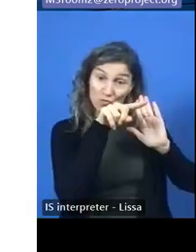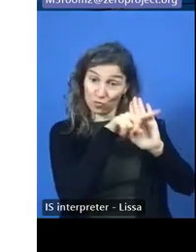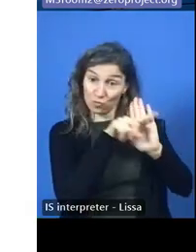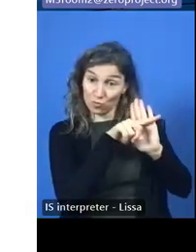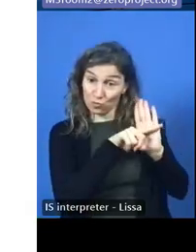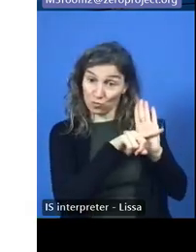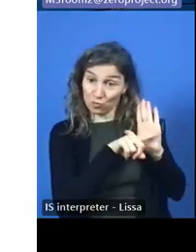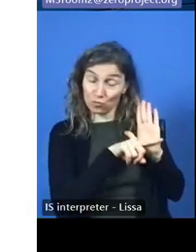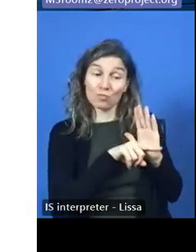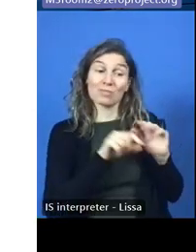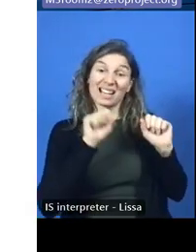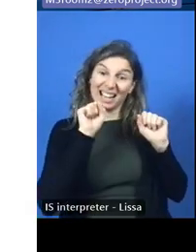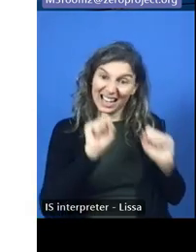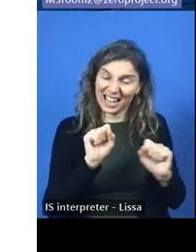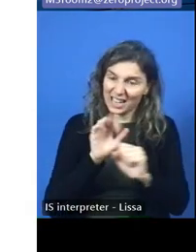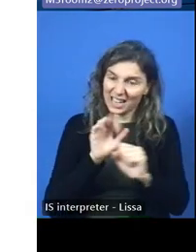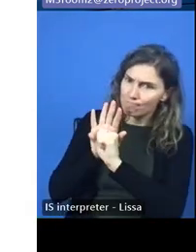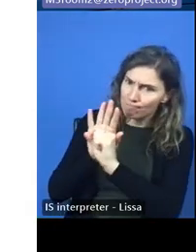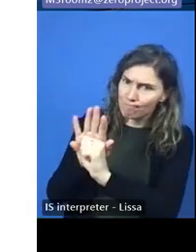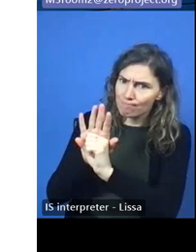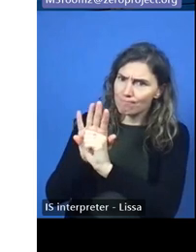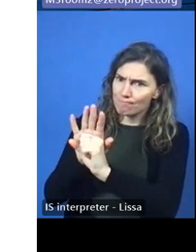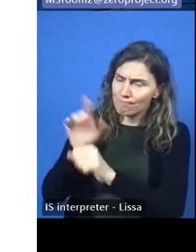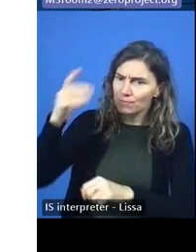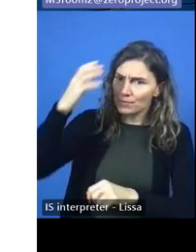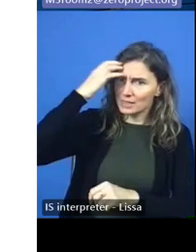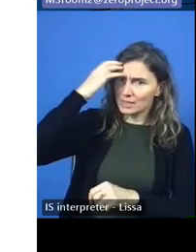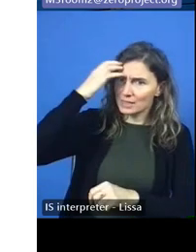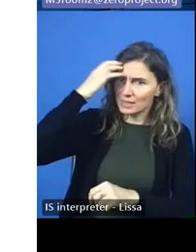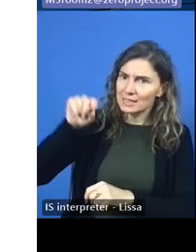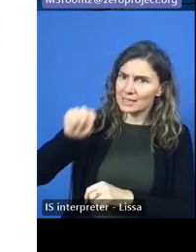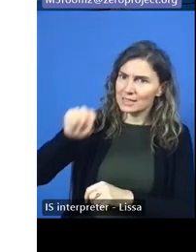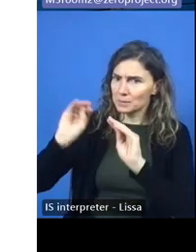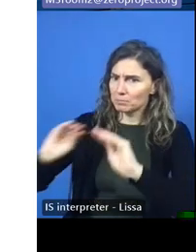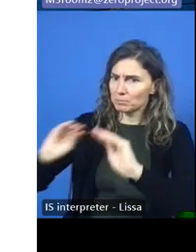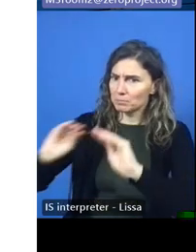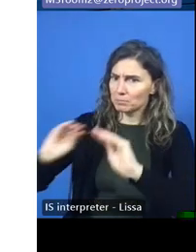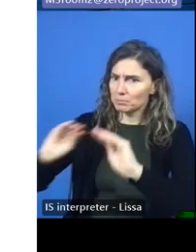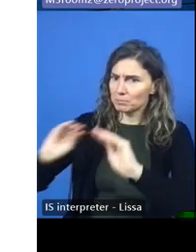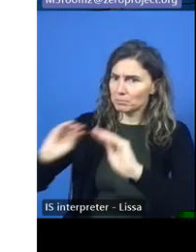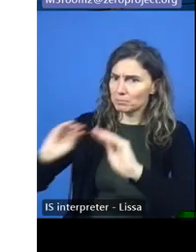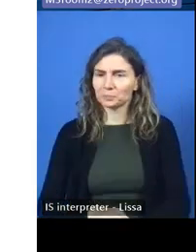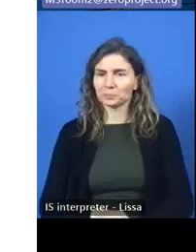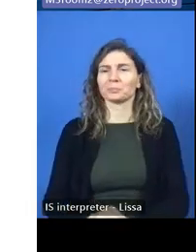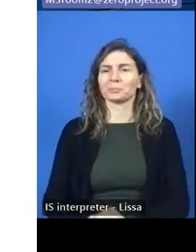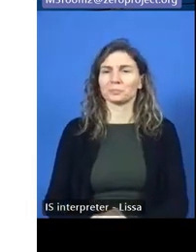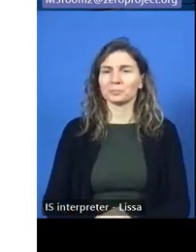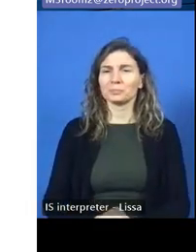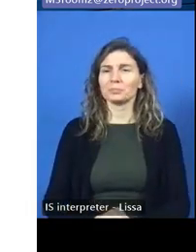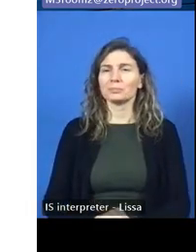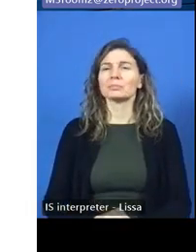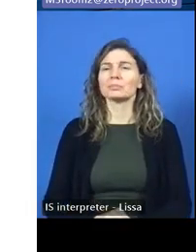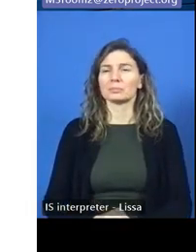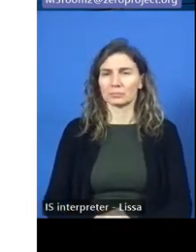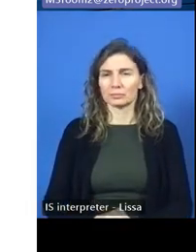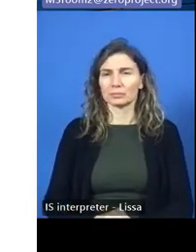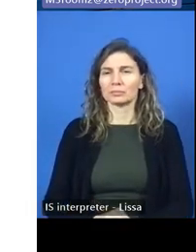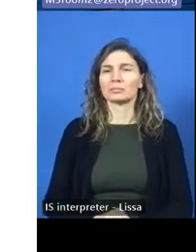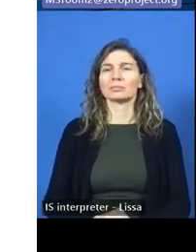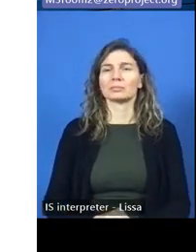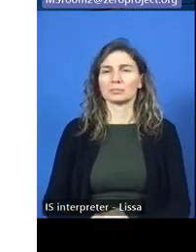able to pressure the state for this discussion. Con esta grupo de padres hemos